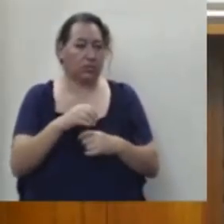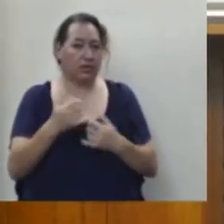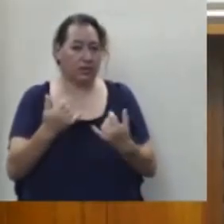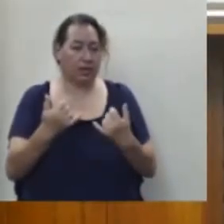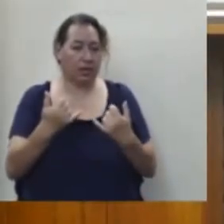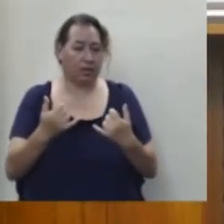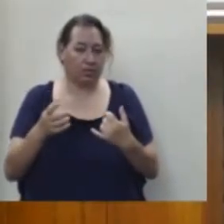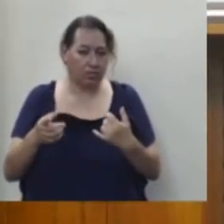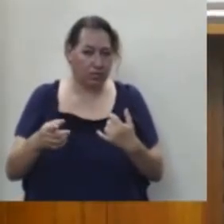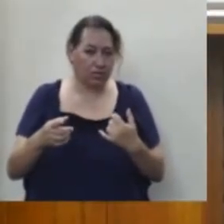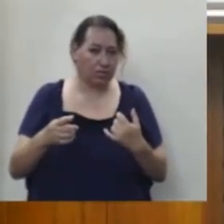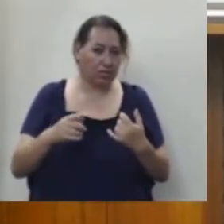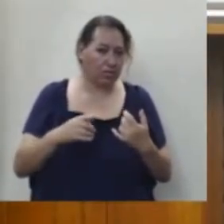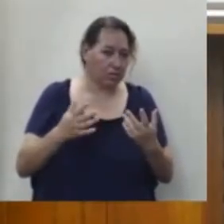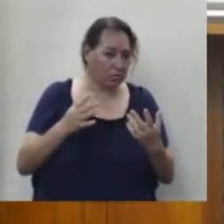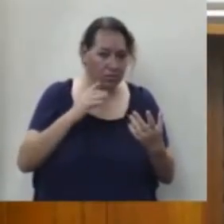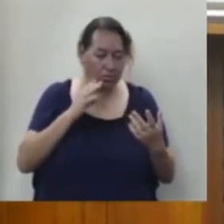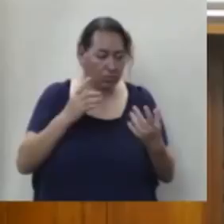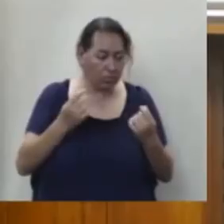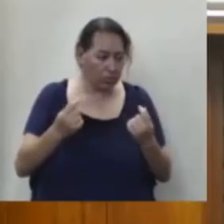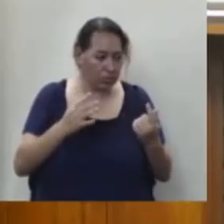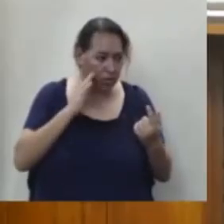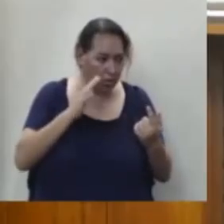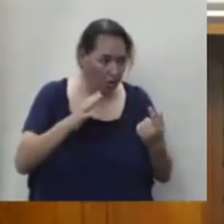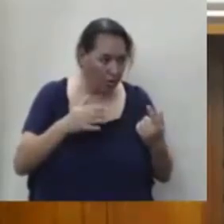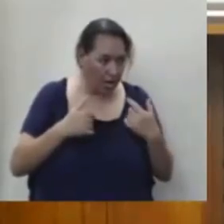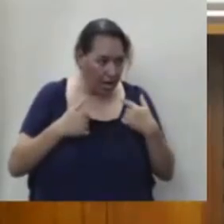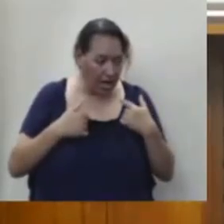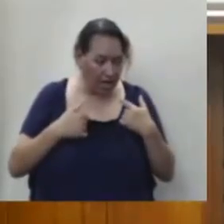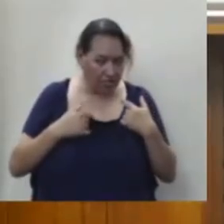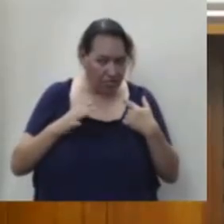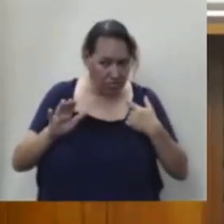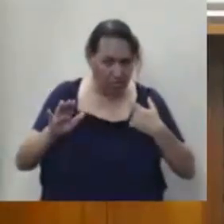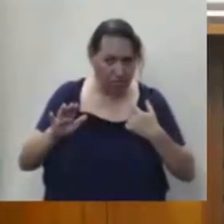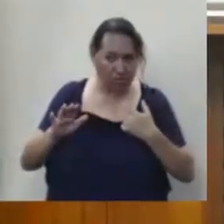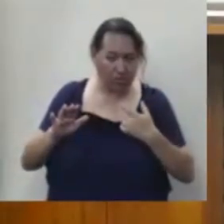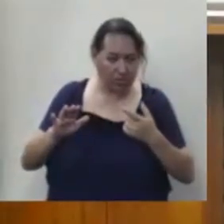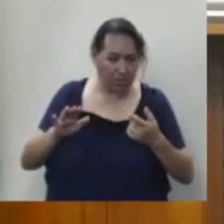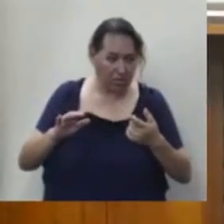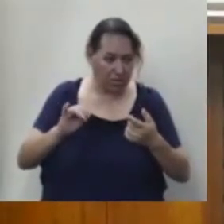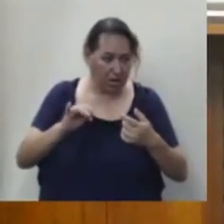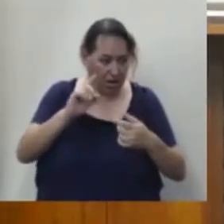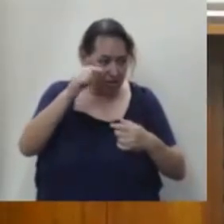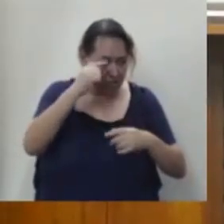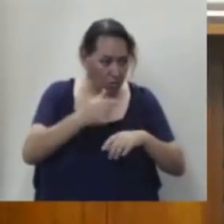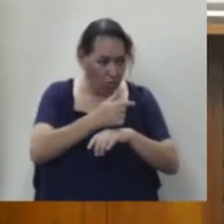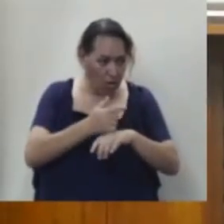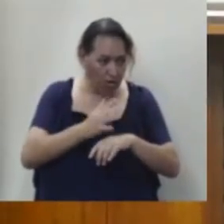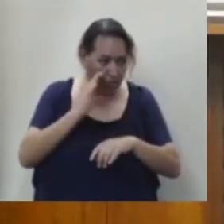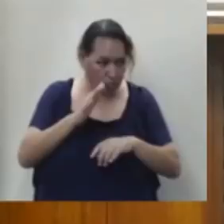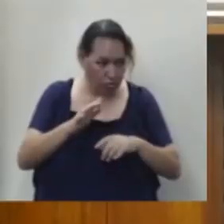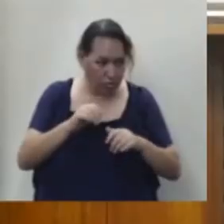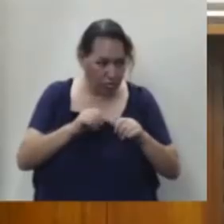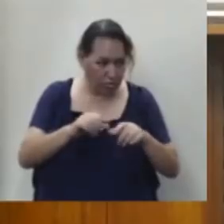confinement practices. Is that your understanding that GovGuam will return to standard confinement practices? What does that